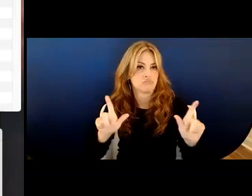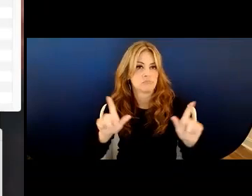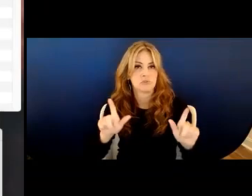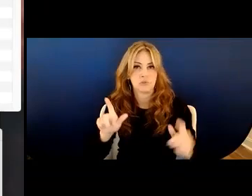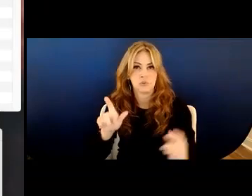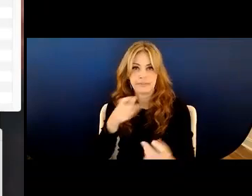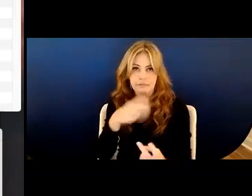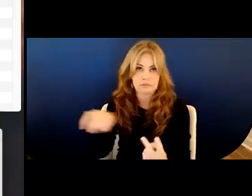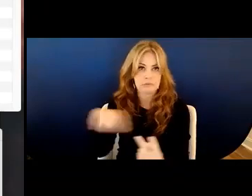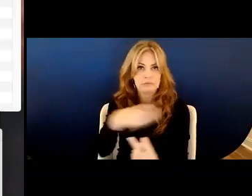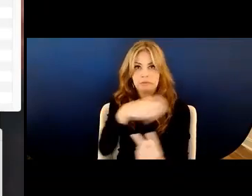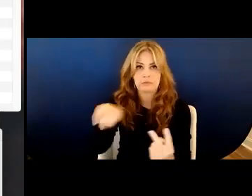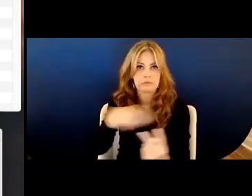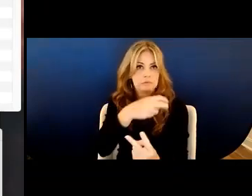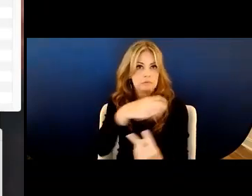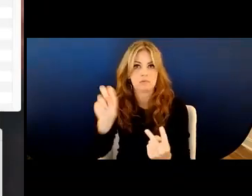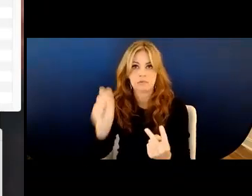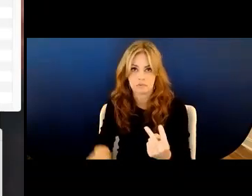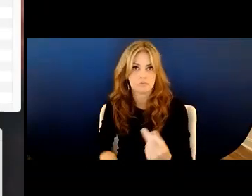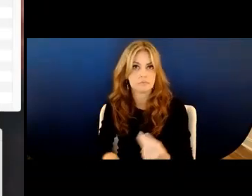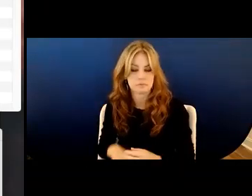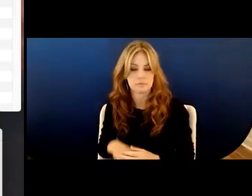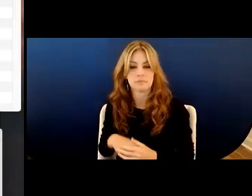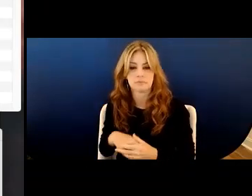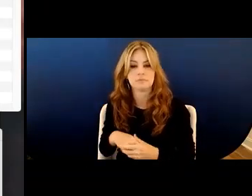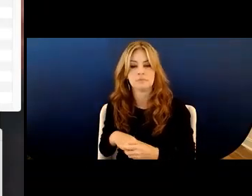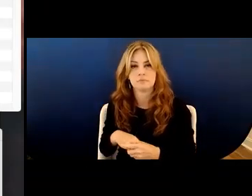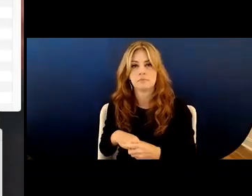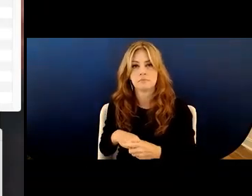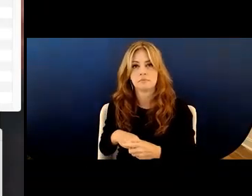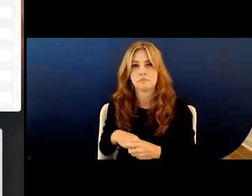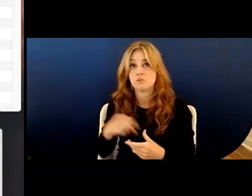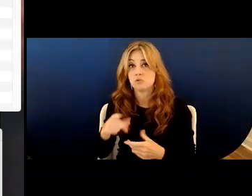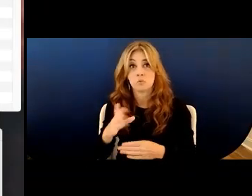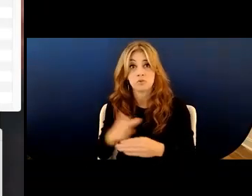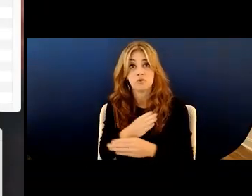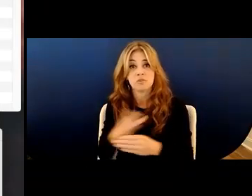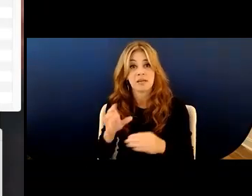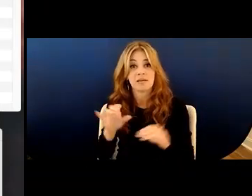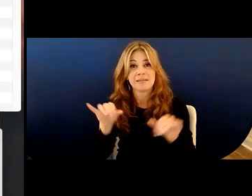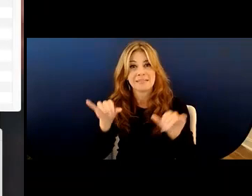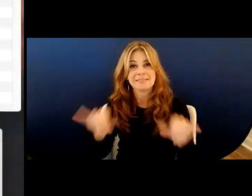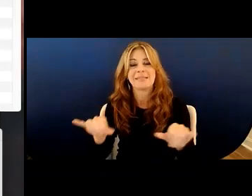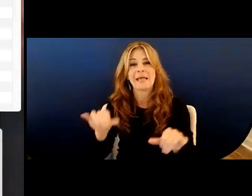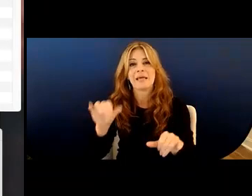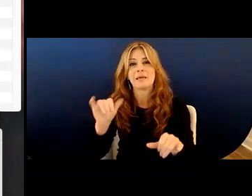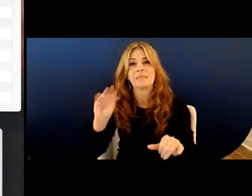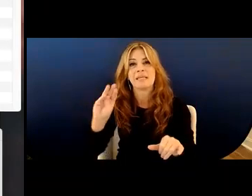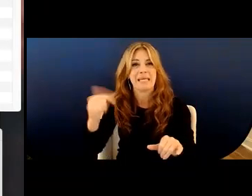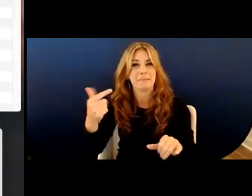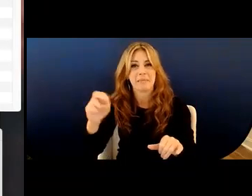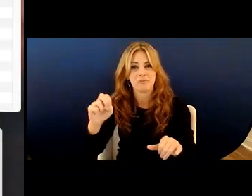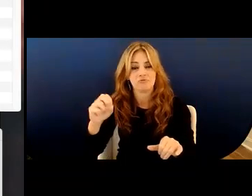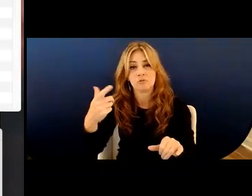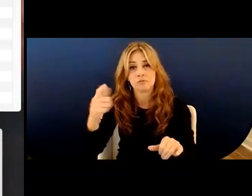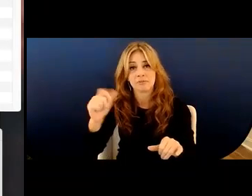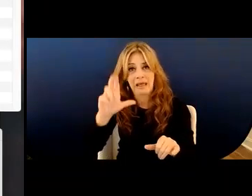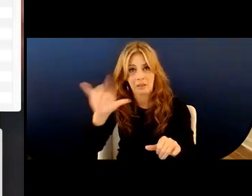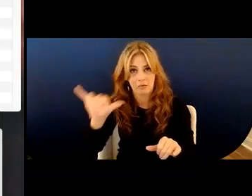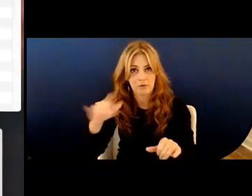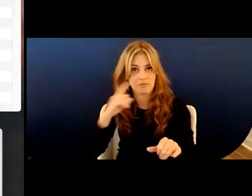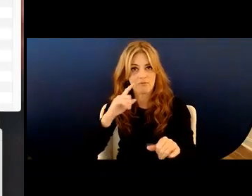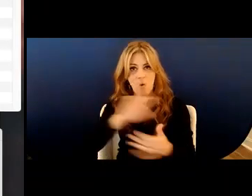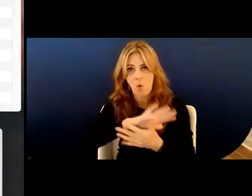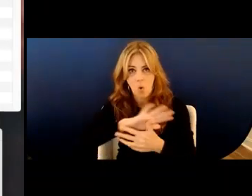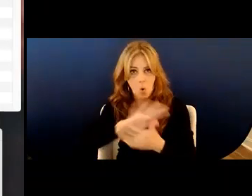back and forth there. You'll be sharing the same image gallery. So as you add images for